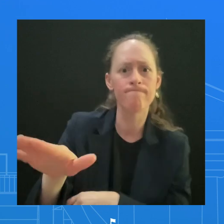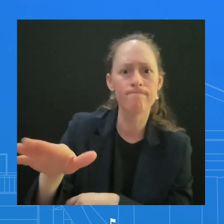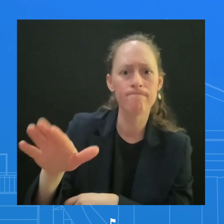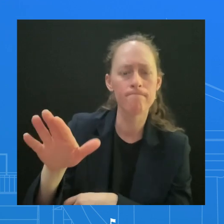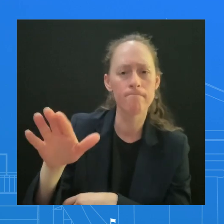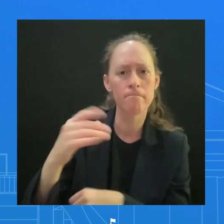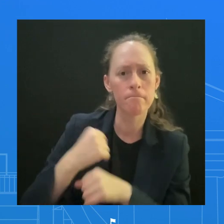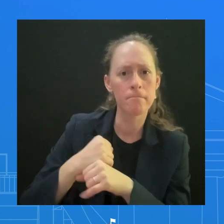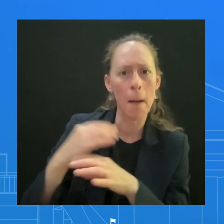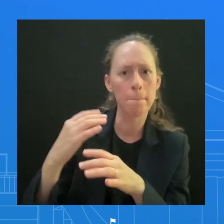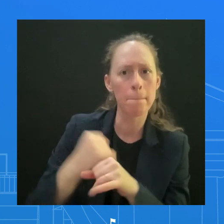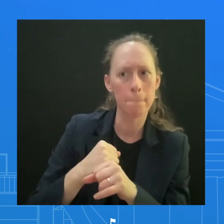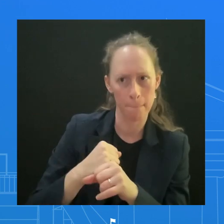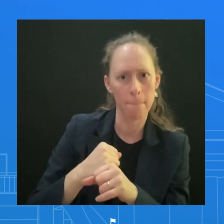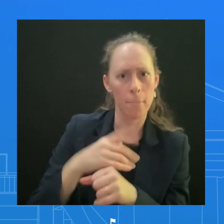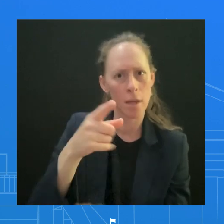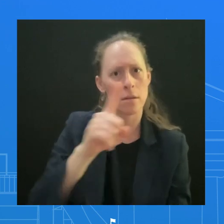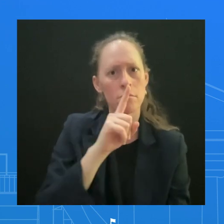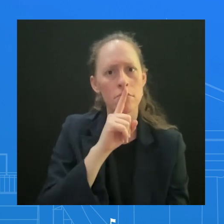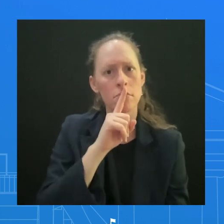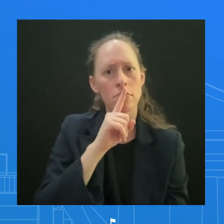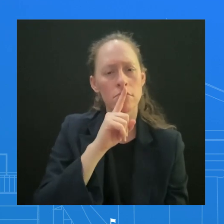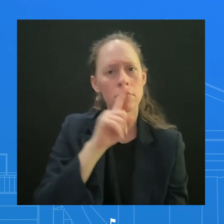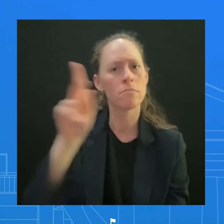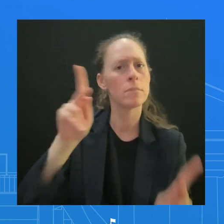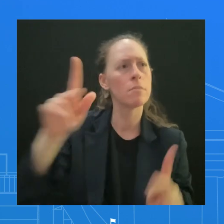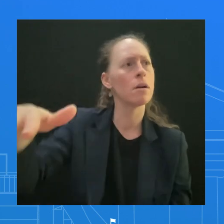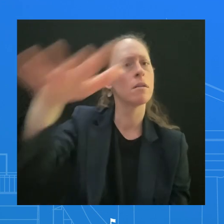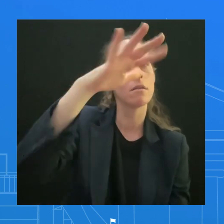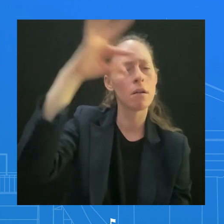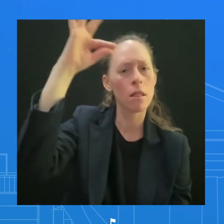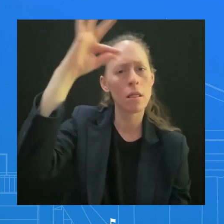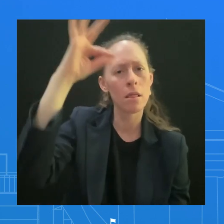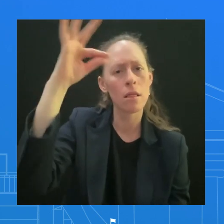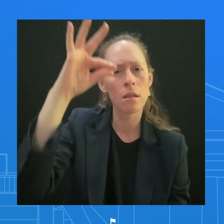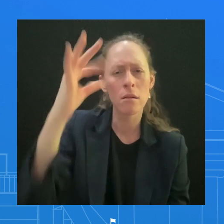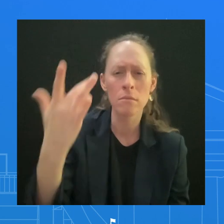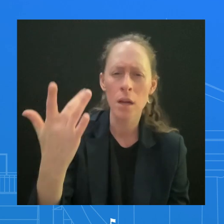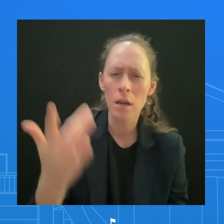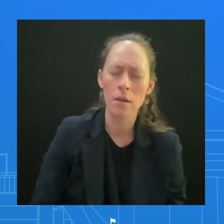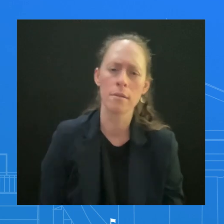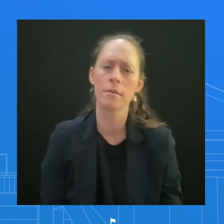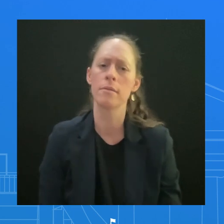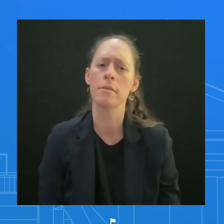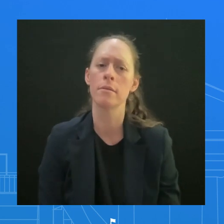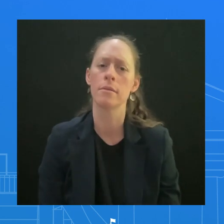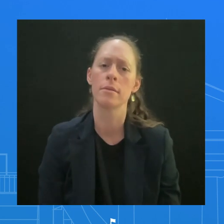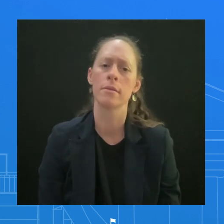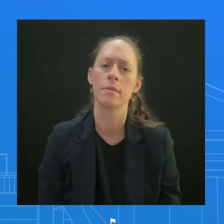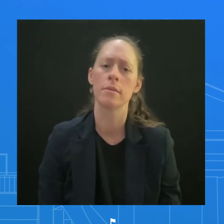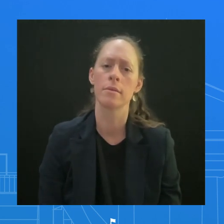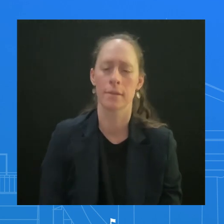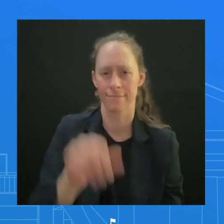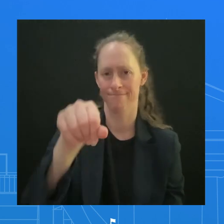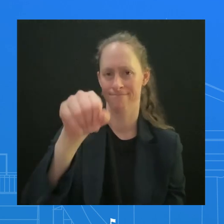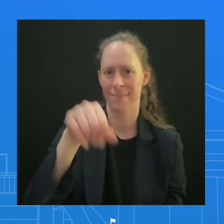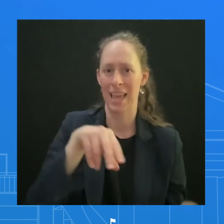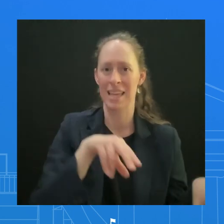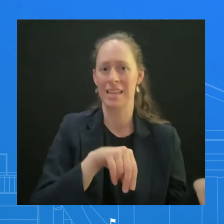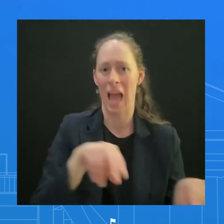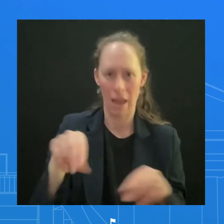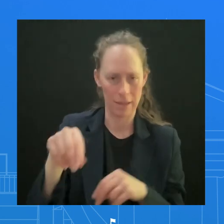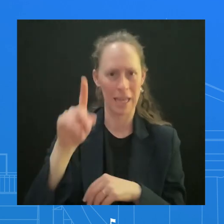audio, or so that the Navy did pass on to the incident